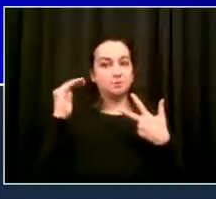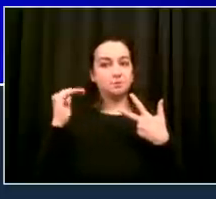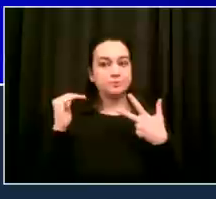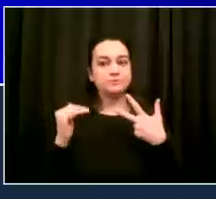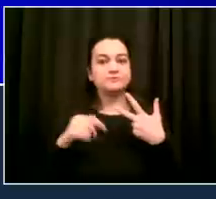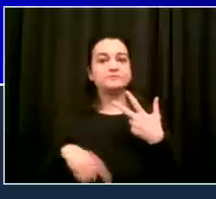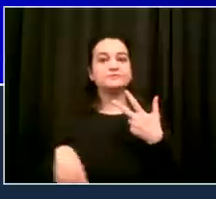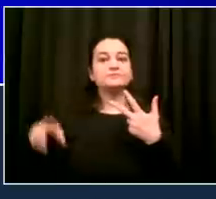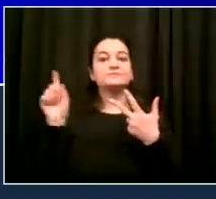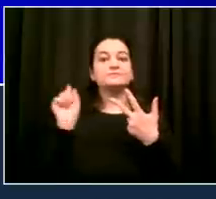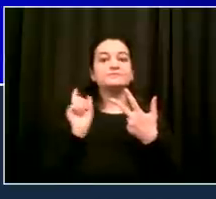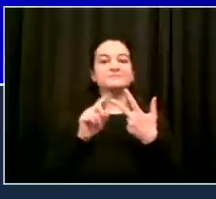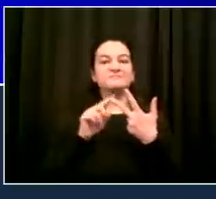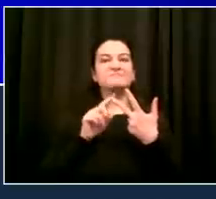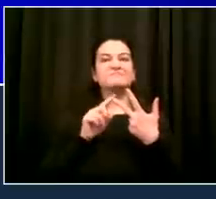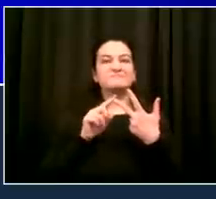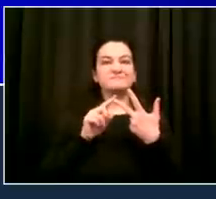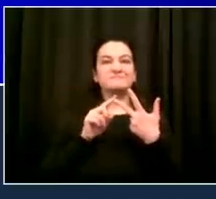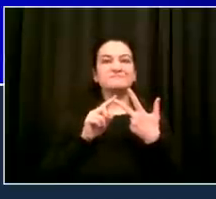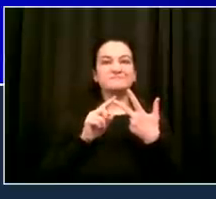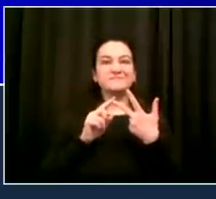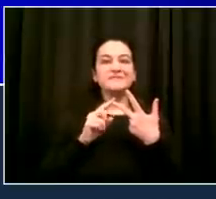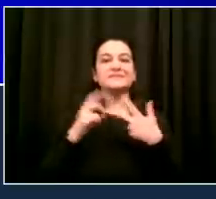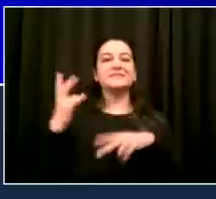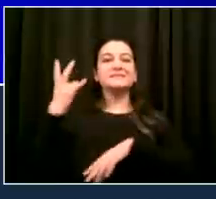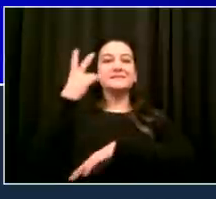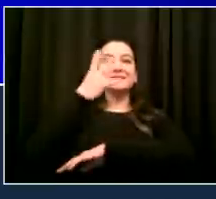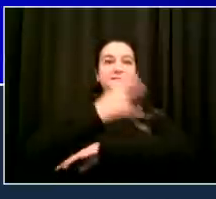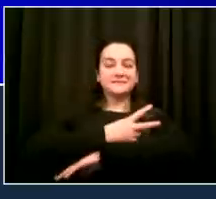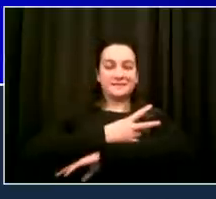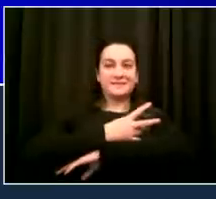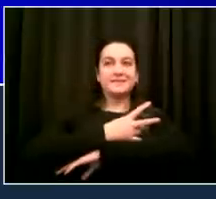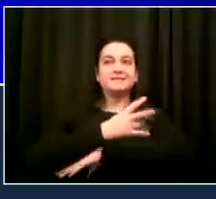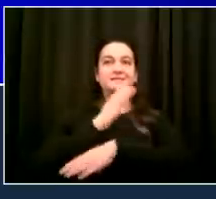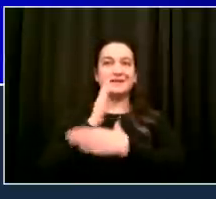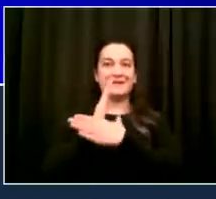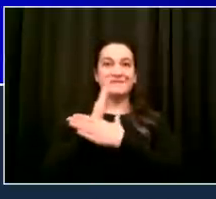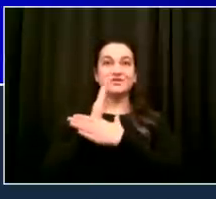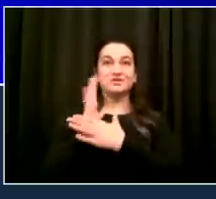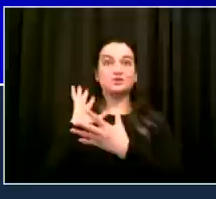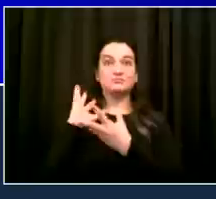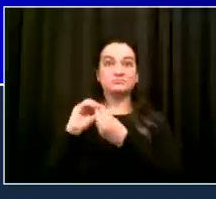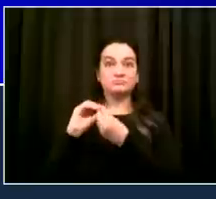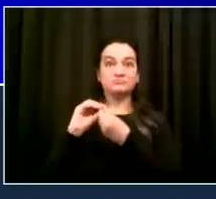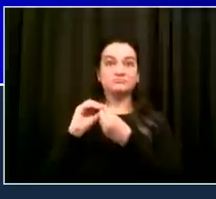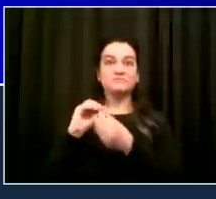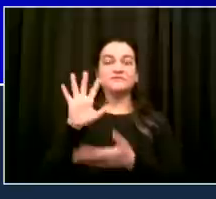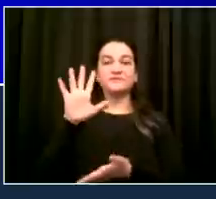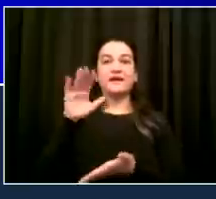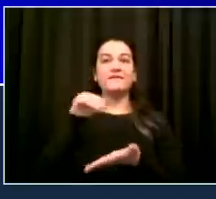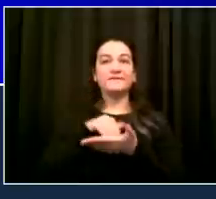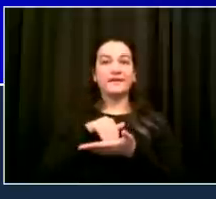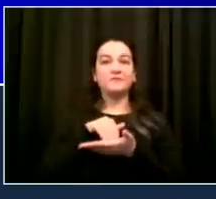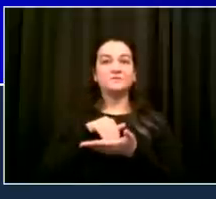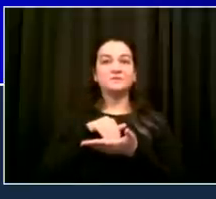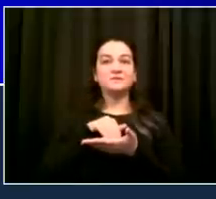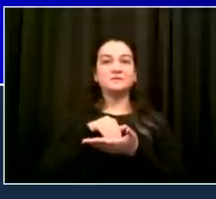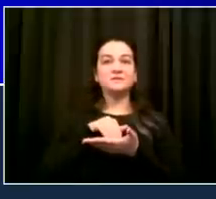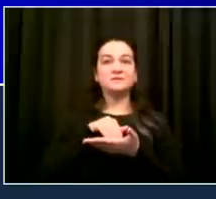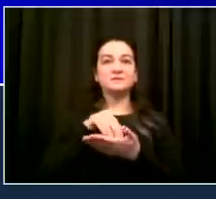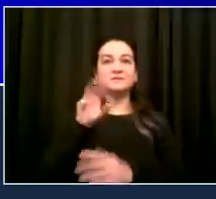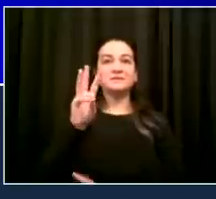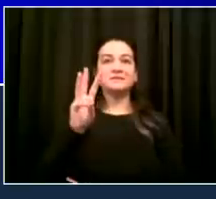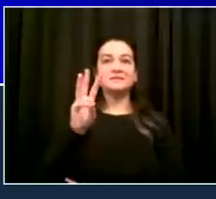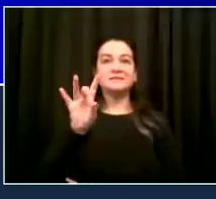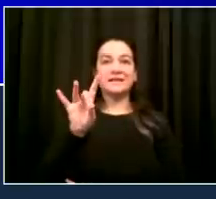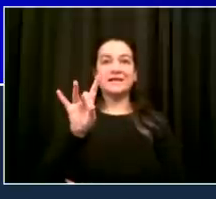a seven-day average. Again, huge number today, 5,068, way above where we need to be. Lots of work to do there. And the